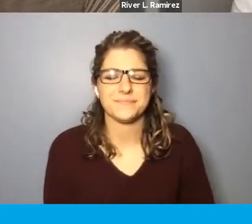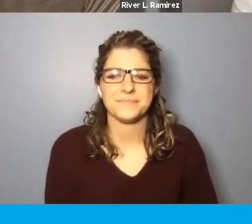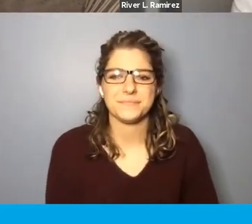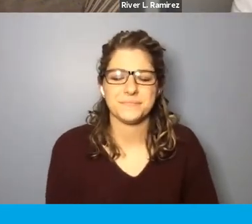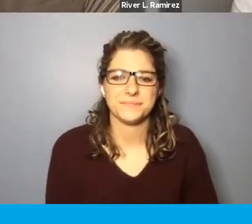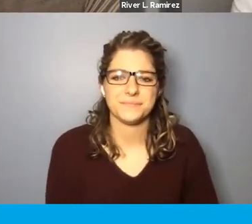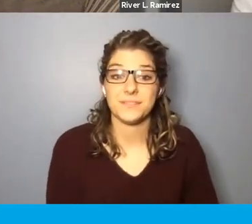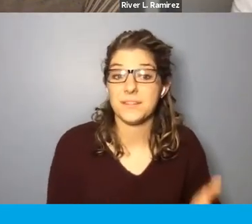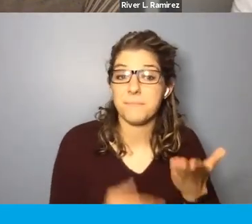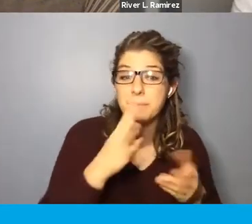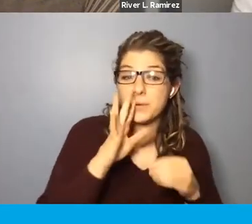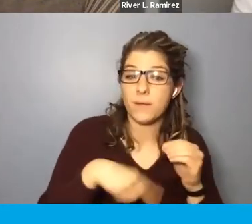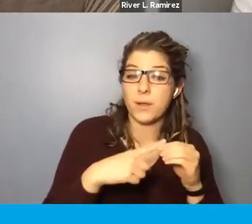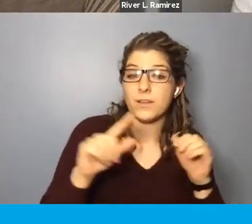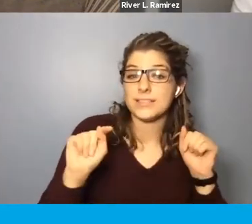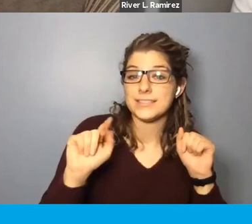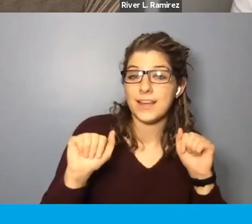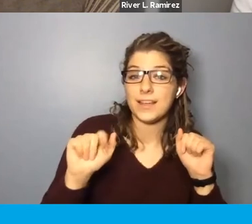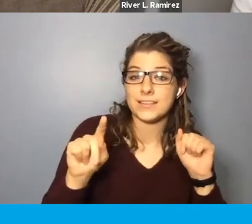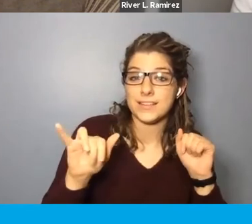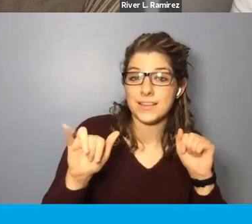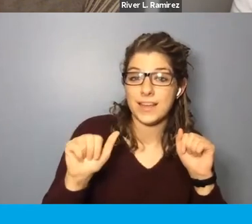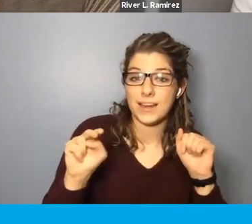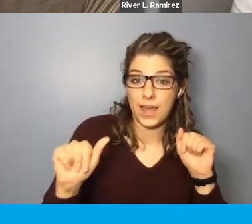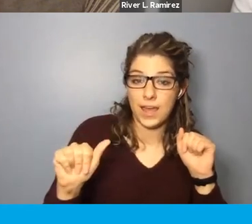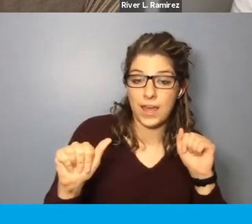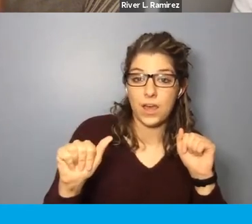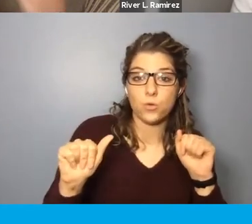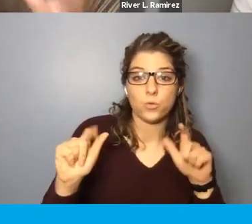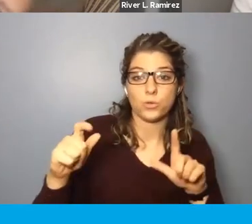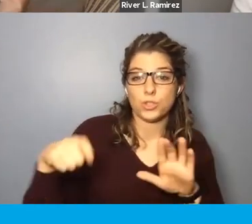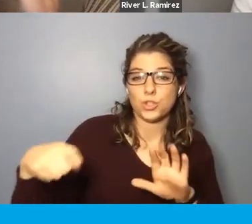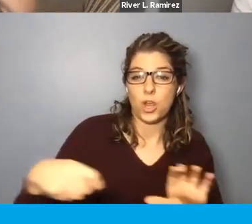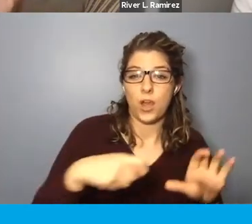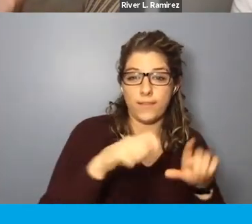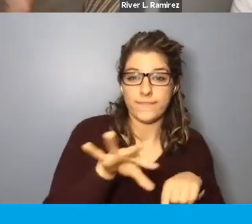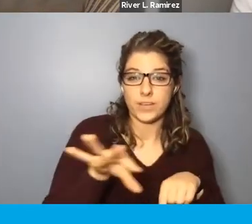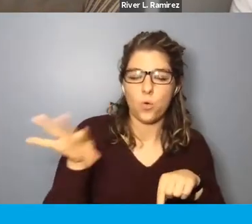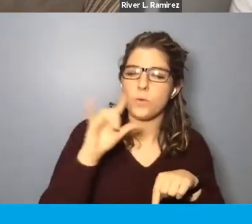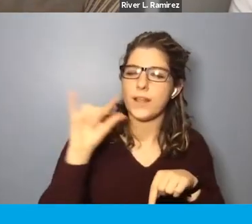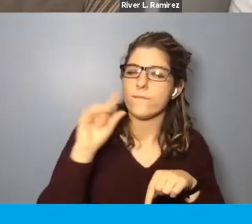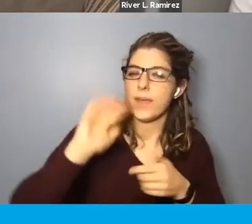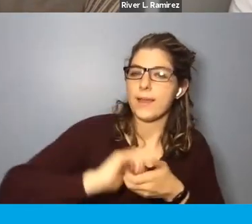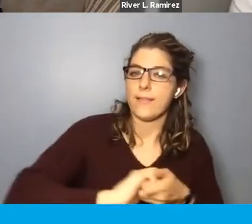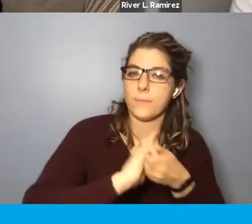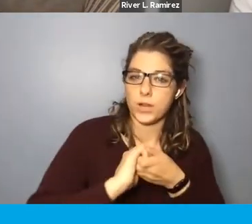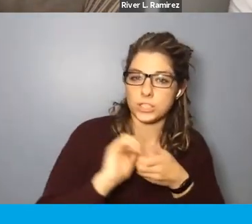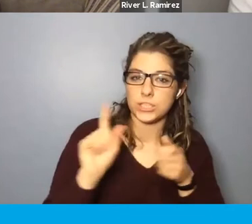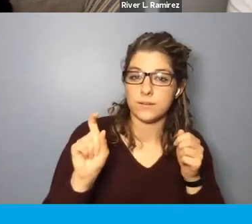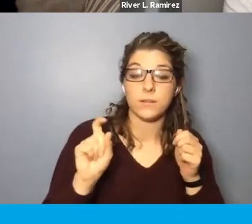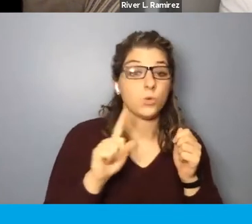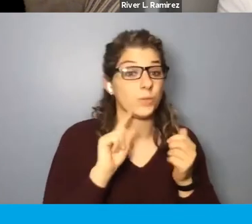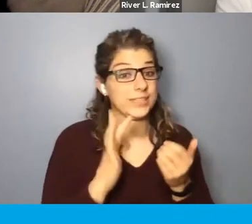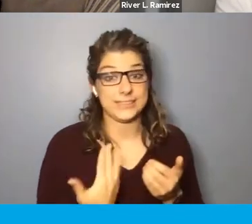And maybe you could talk about Tatiana Tenenbaum, who shot the video, and what was it like to do that collaboration? Super